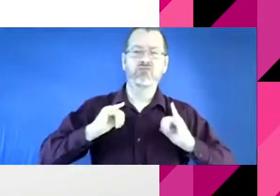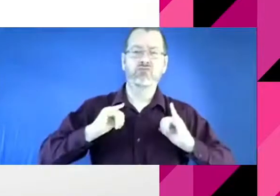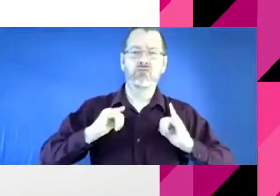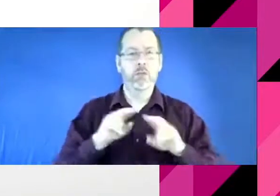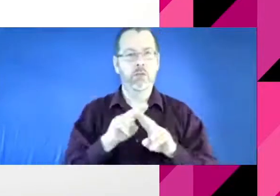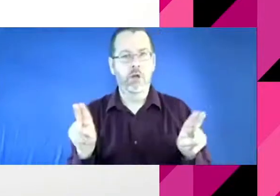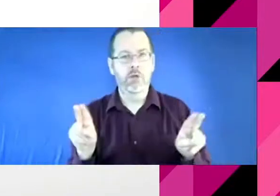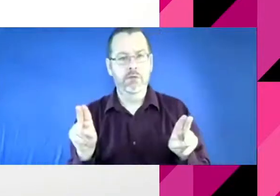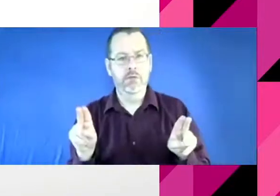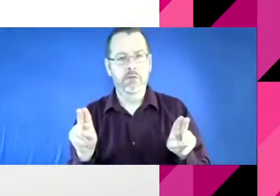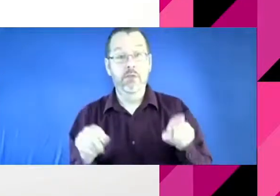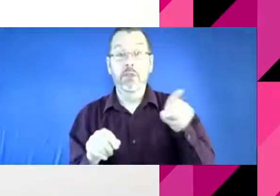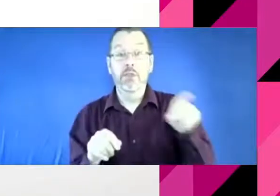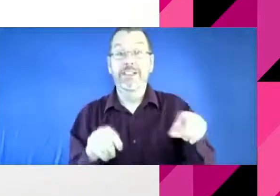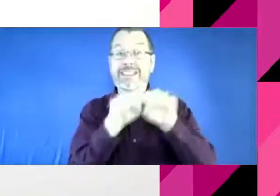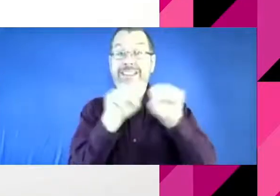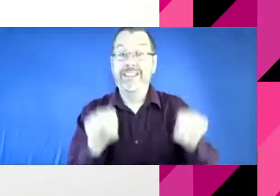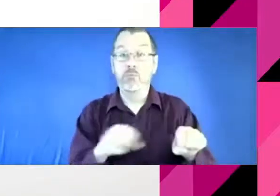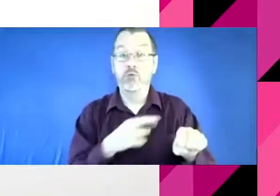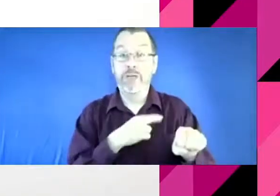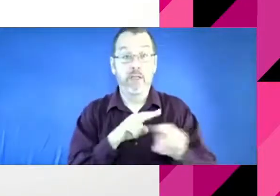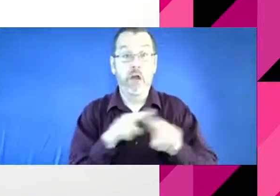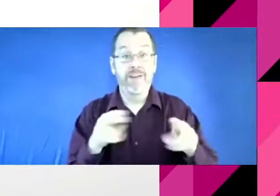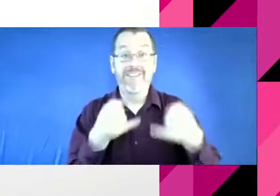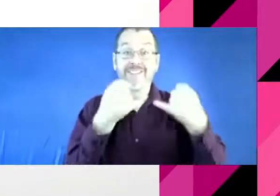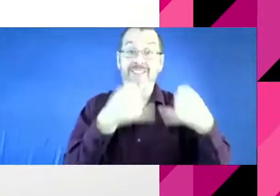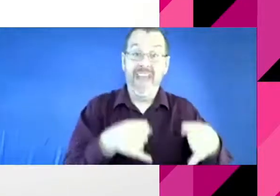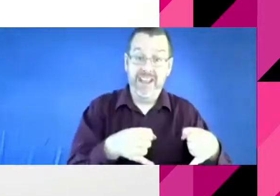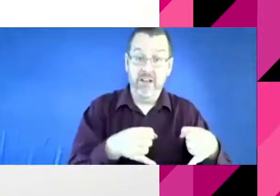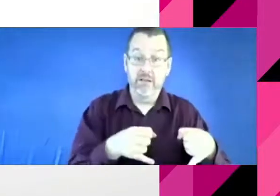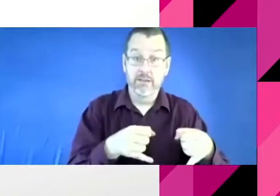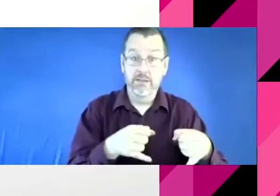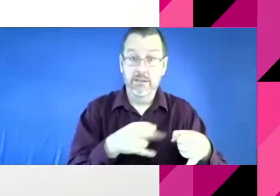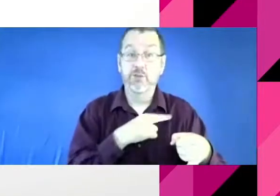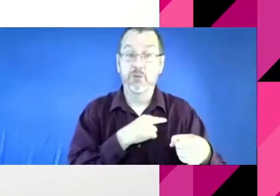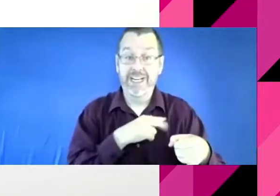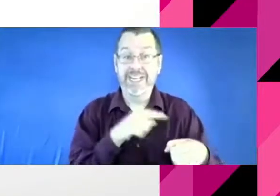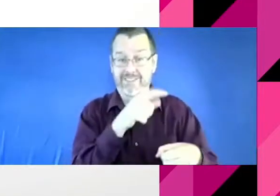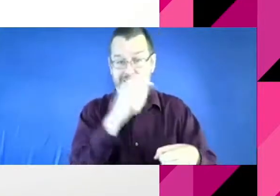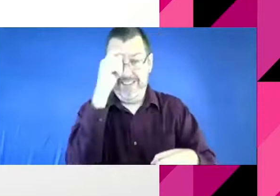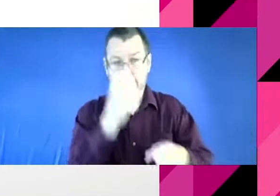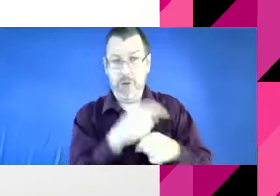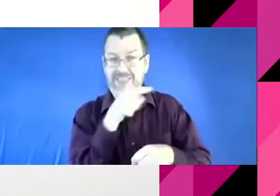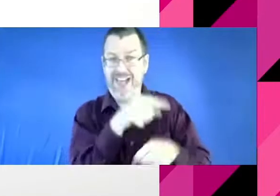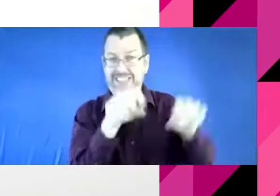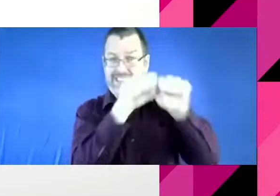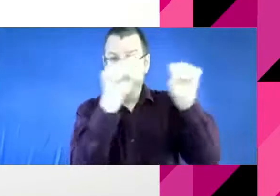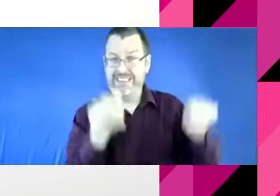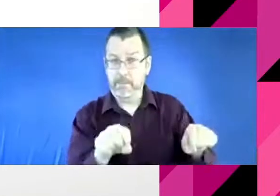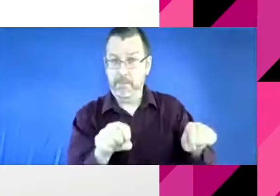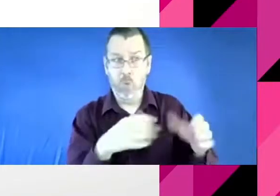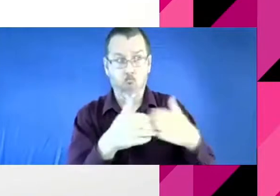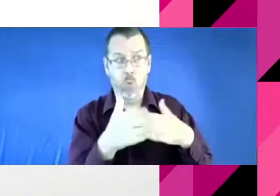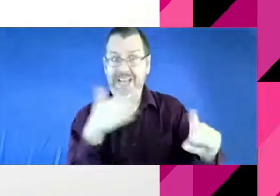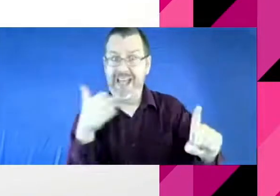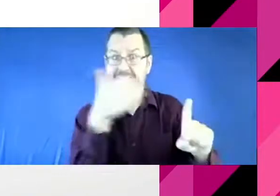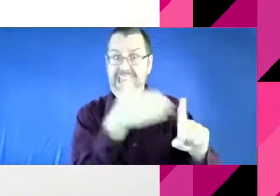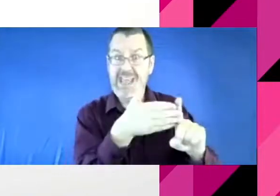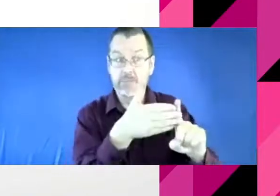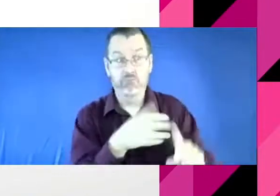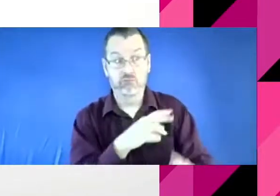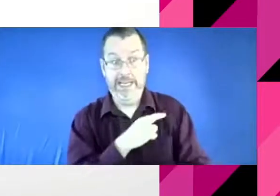It did exactly what its particular combination of elements, connections, and purposes was designed to do. The design implies a